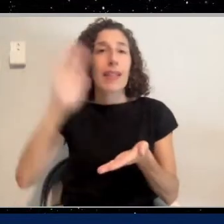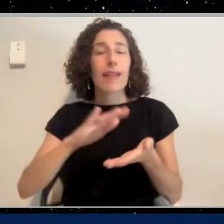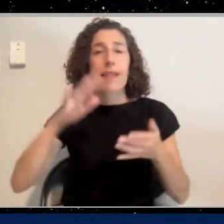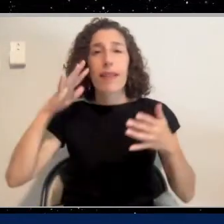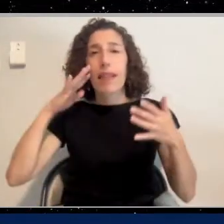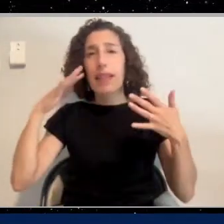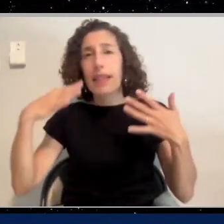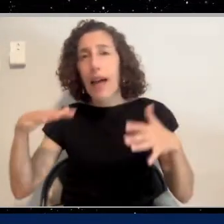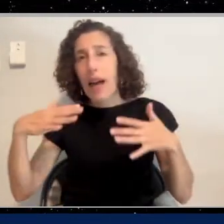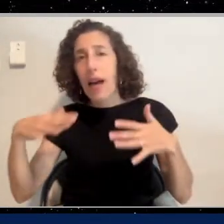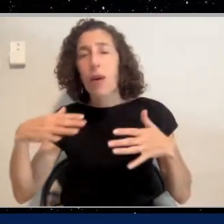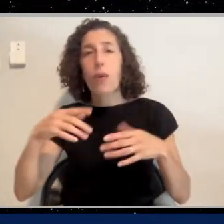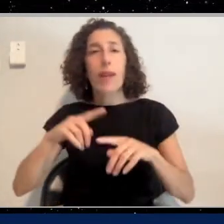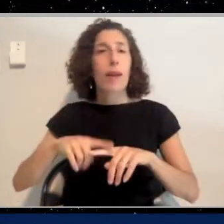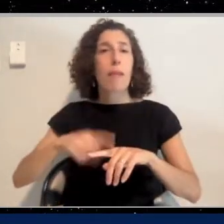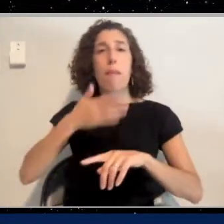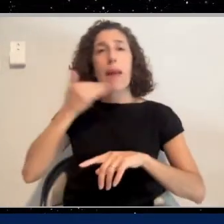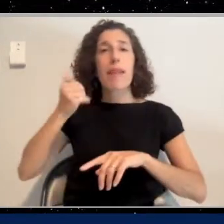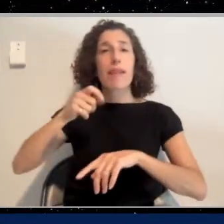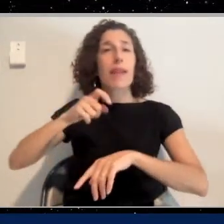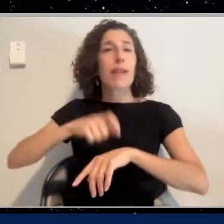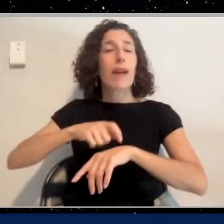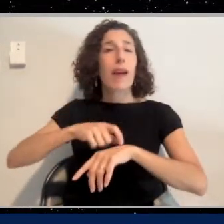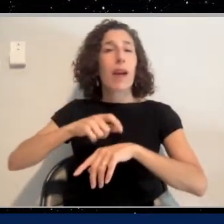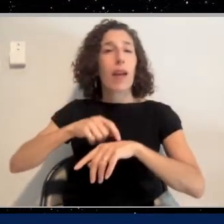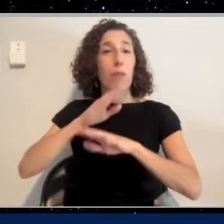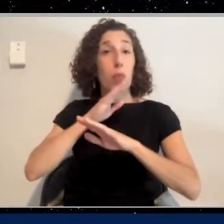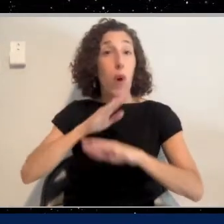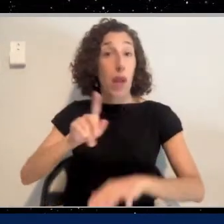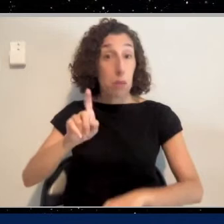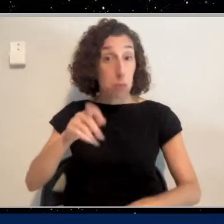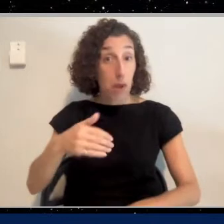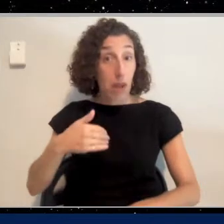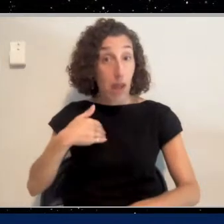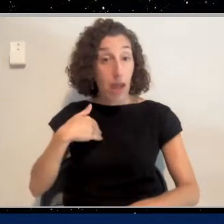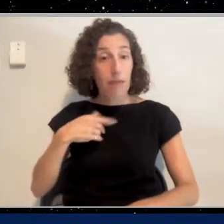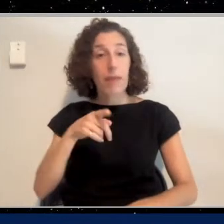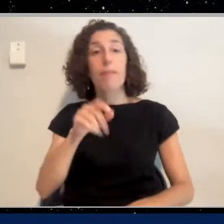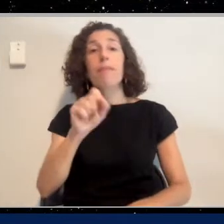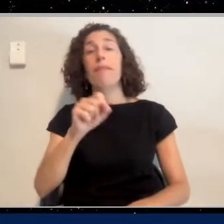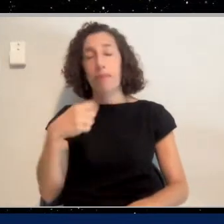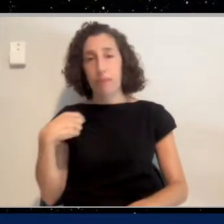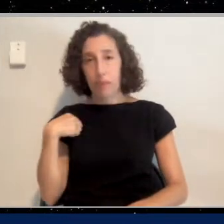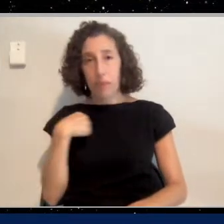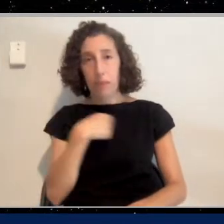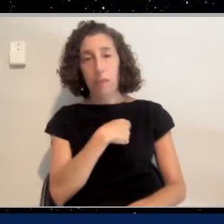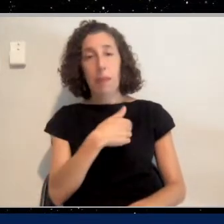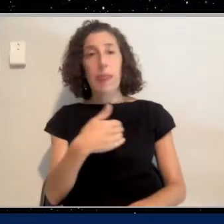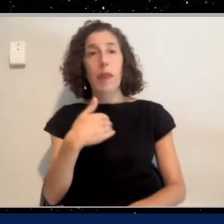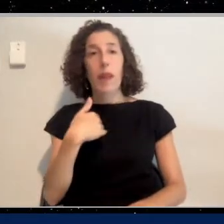crowds? Yeah, absolutely. Running specialized programs is one of the things that I do at the museum.